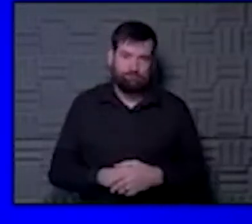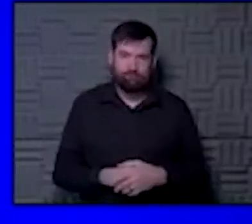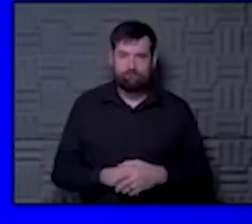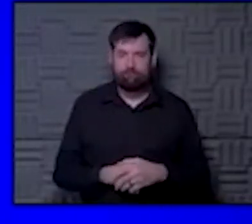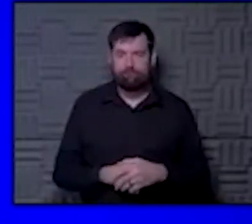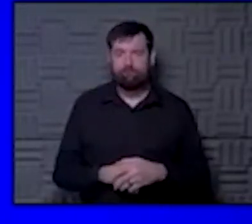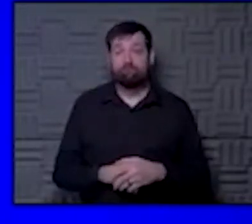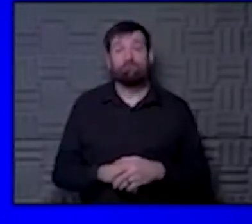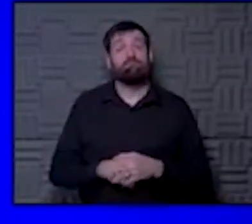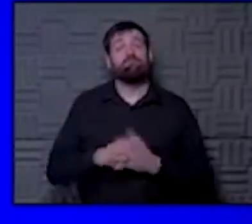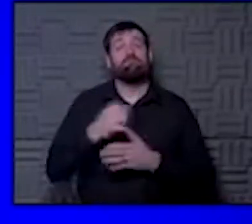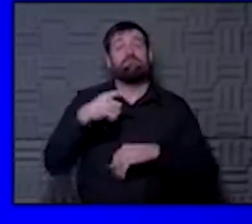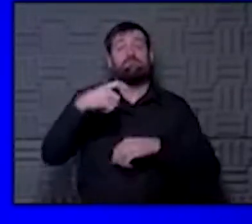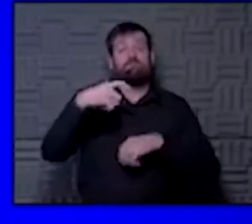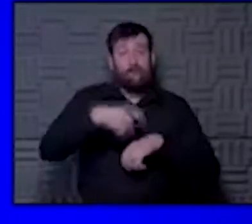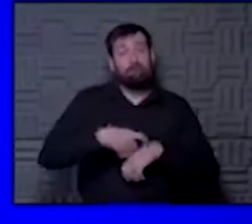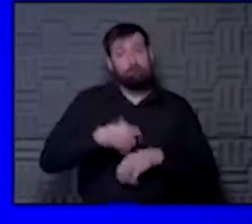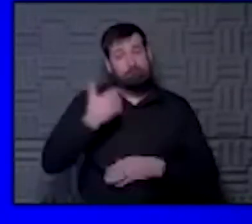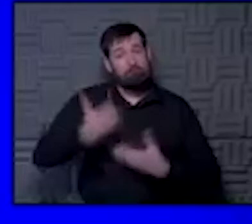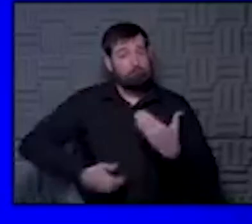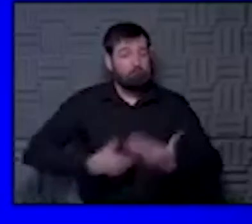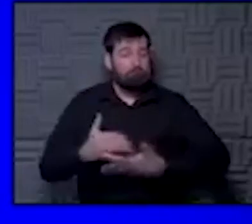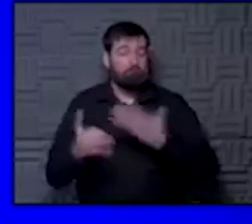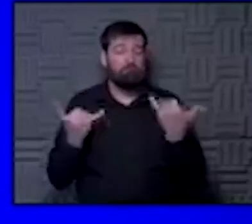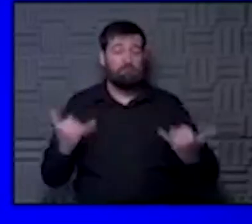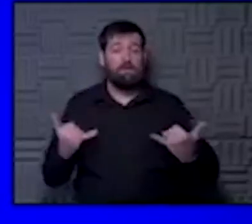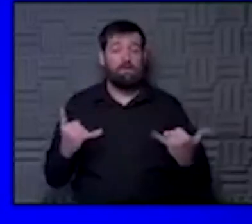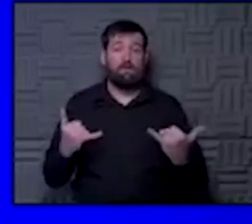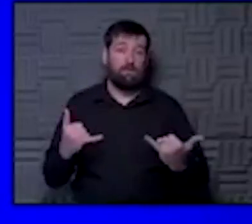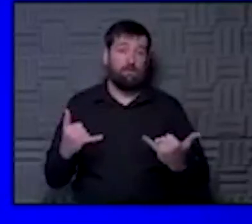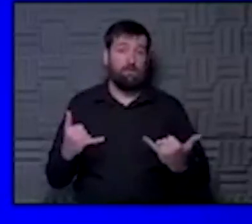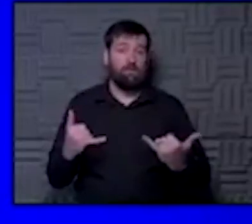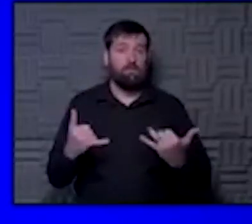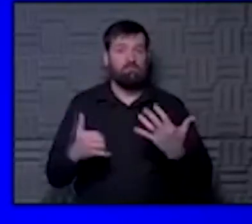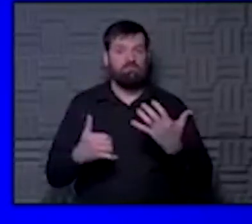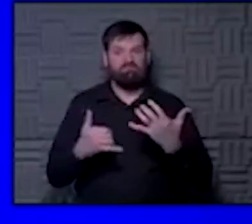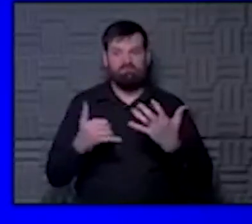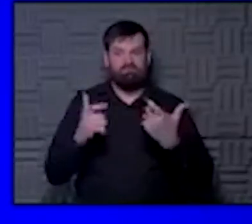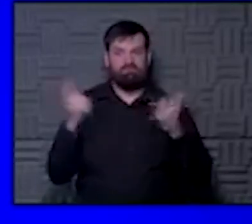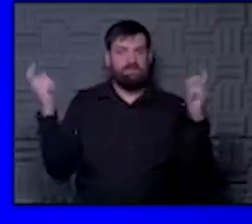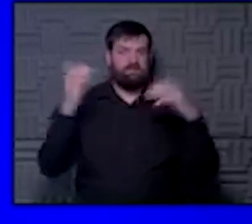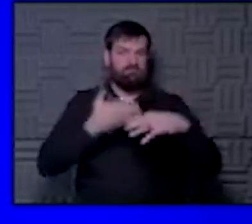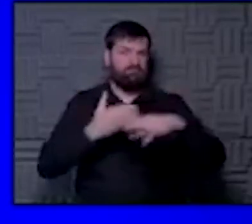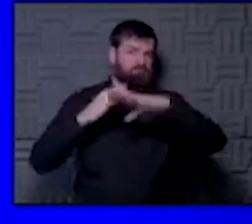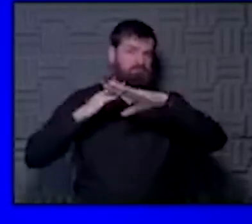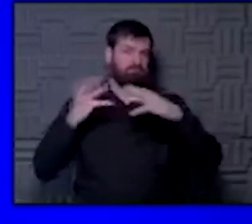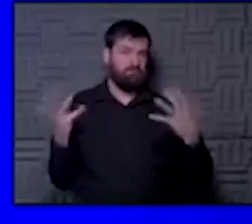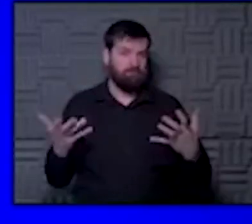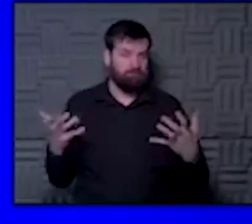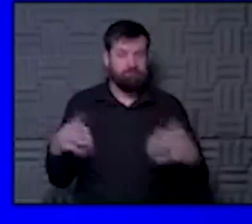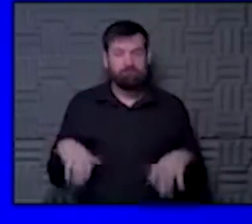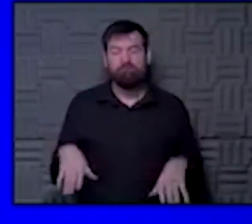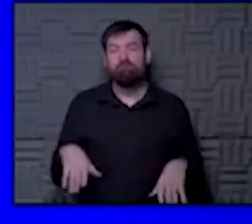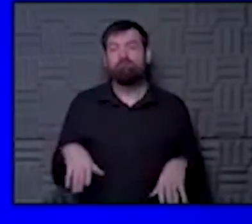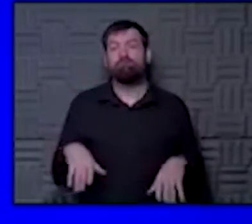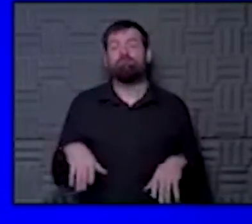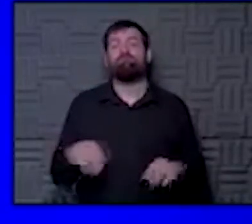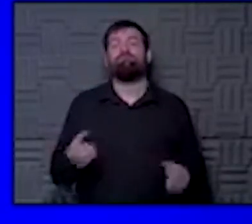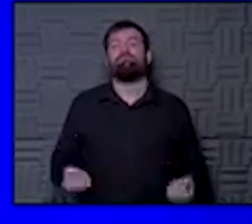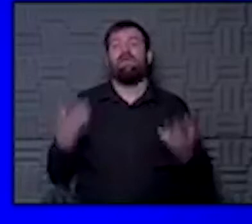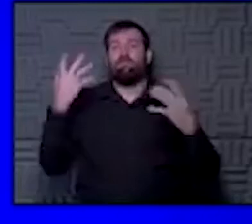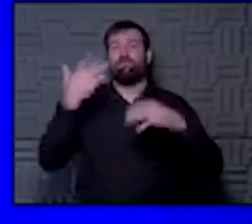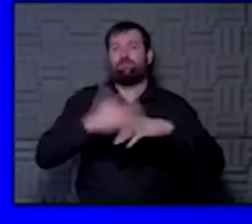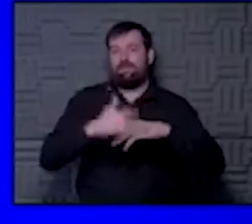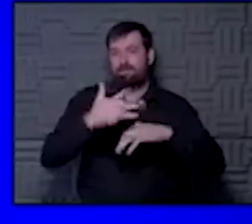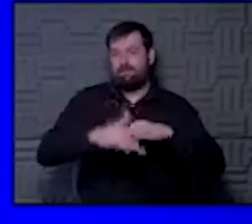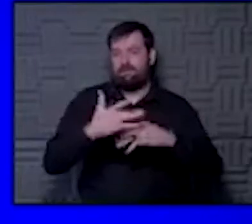it does take time in the outpatient infusion center. Right now, one of the big holdups here at the health system is the amount of space and